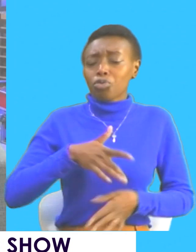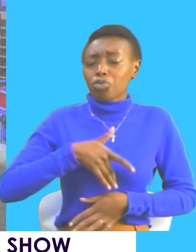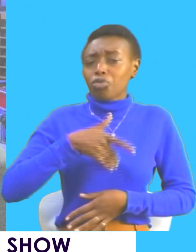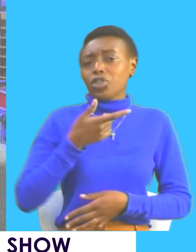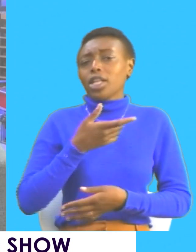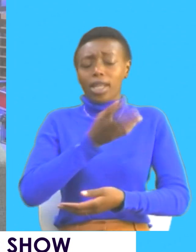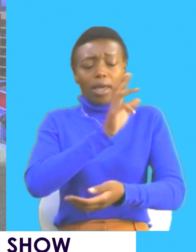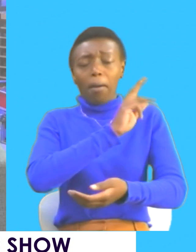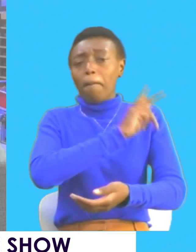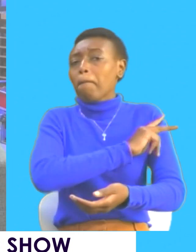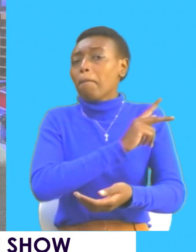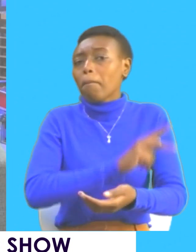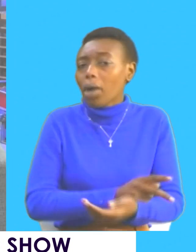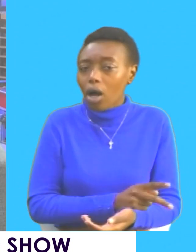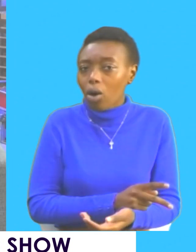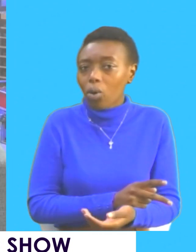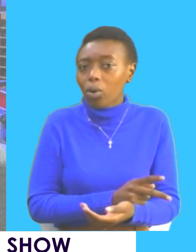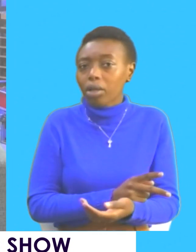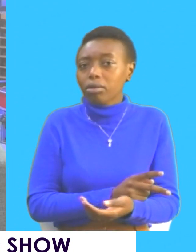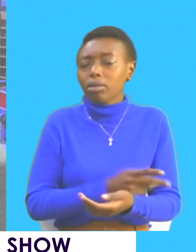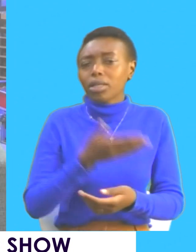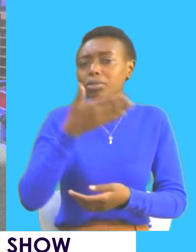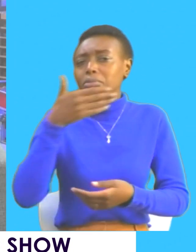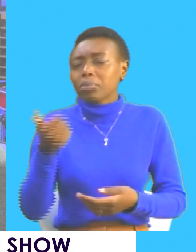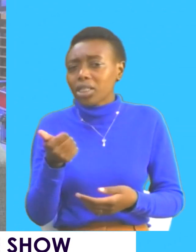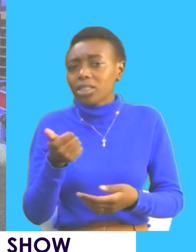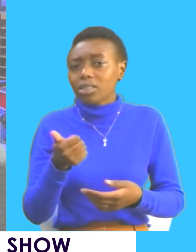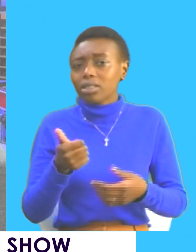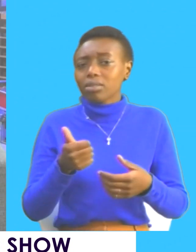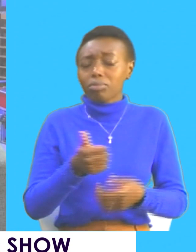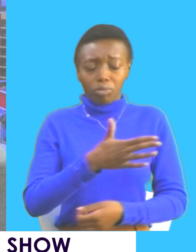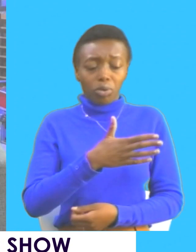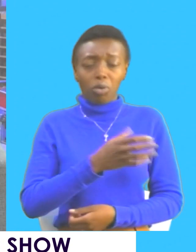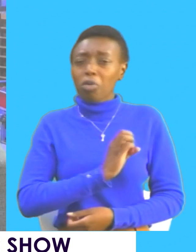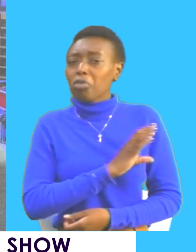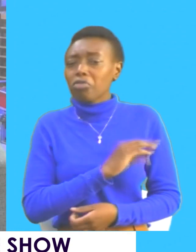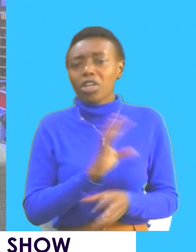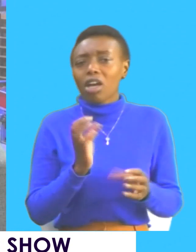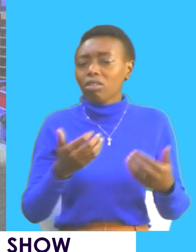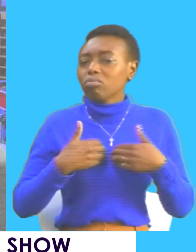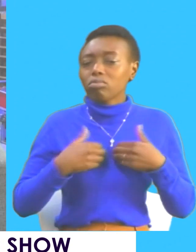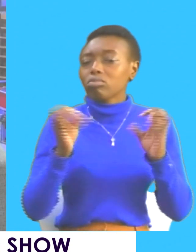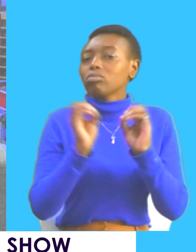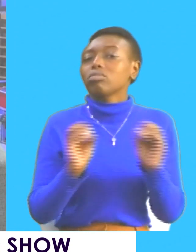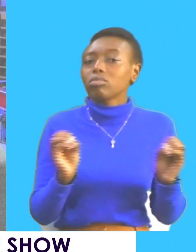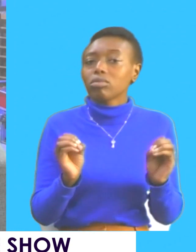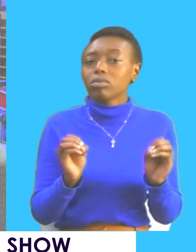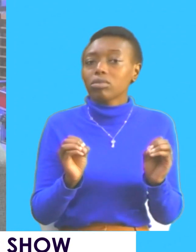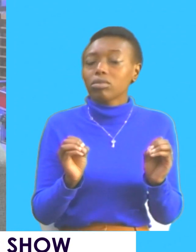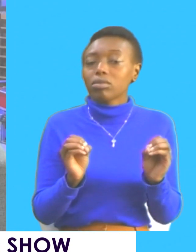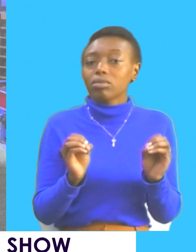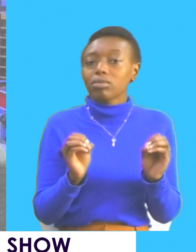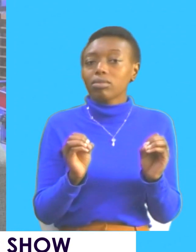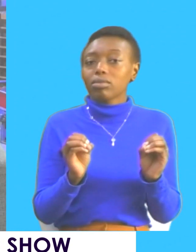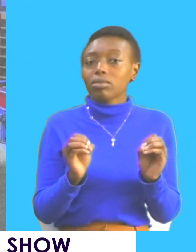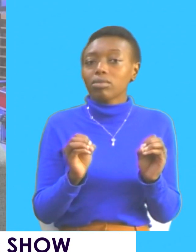that is beyond fear. It is a power that is beyond doubt of yourself. Let me address you. Embrace some